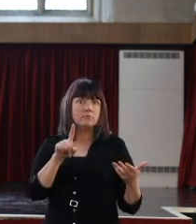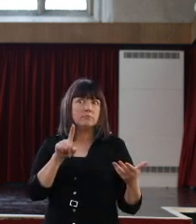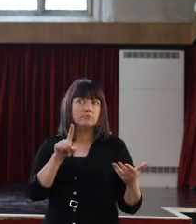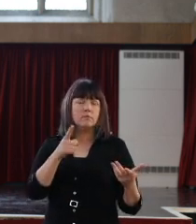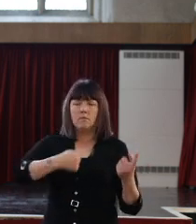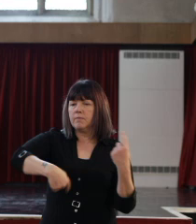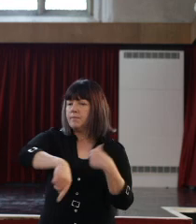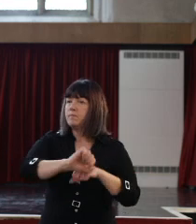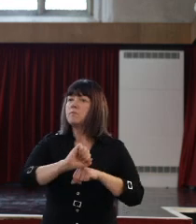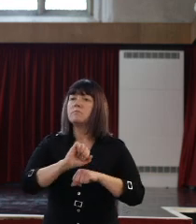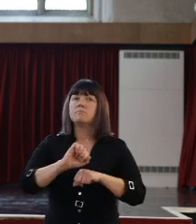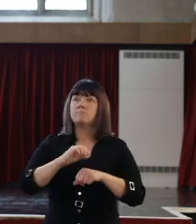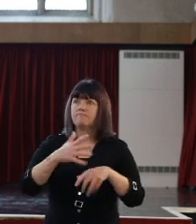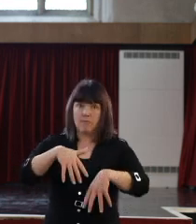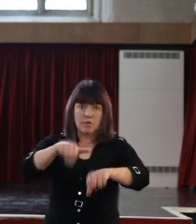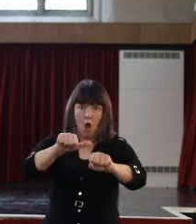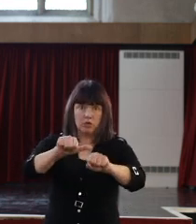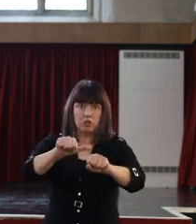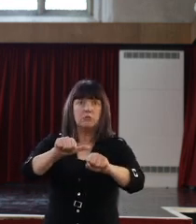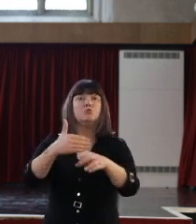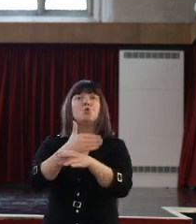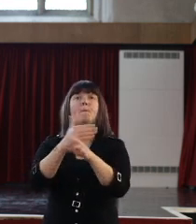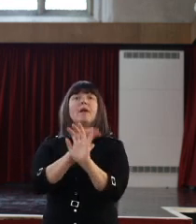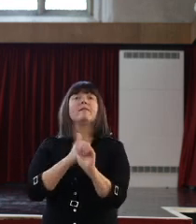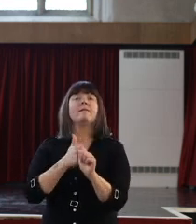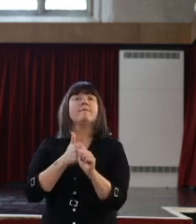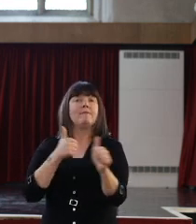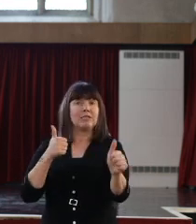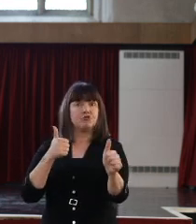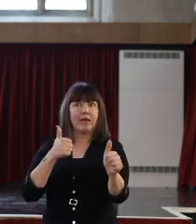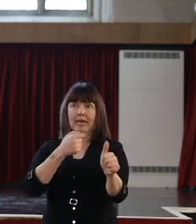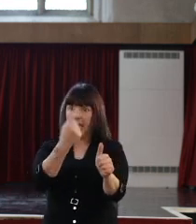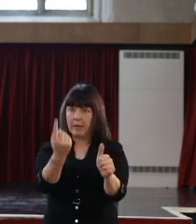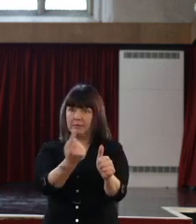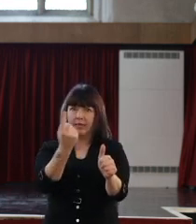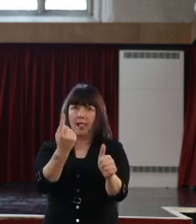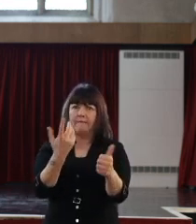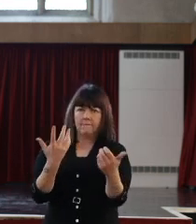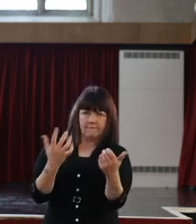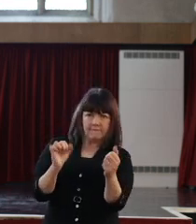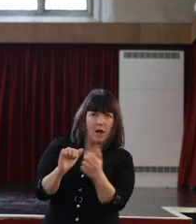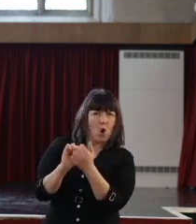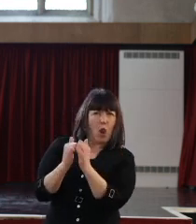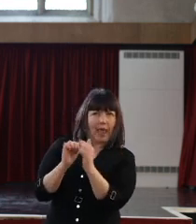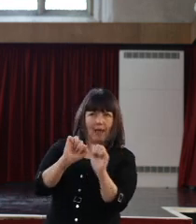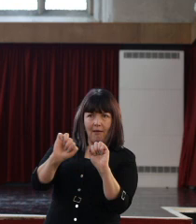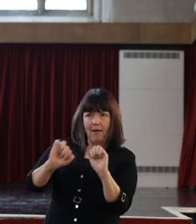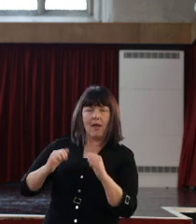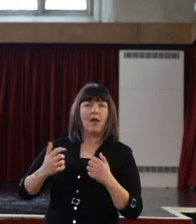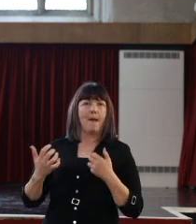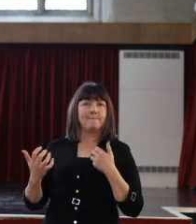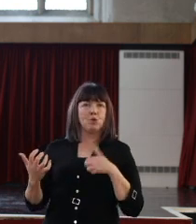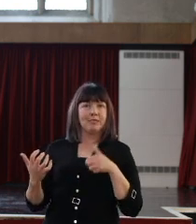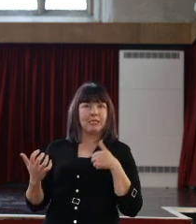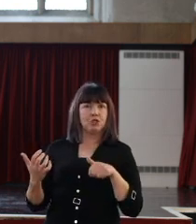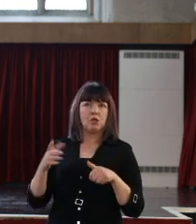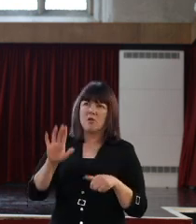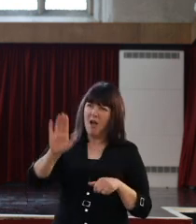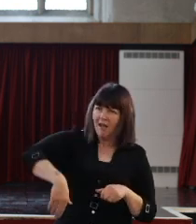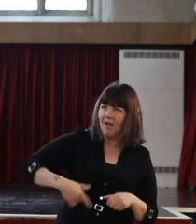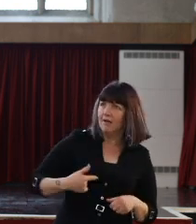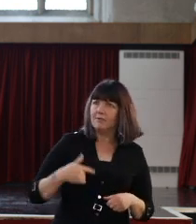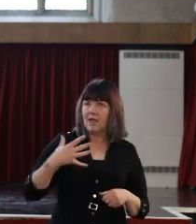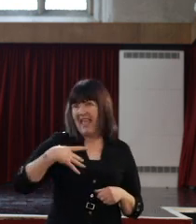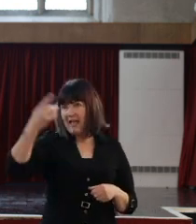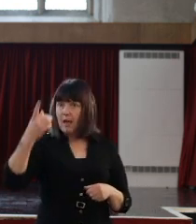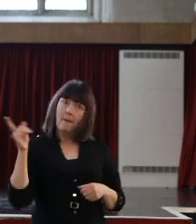I worked with in the factory was a musician, and in me he recognized a fellow sensitive soul and invited me to come to Norwich with him, where his friends were